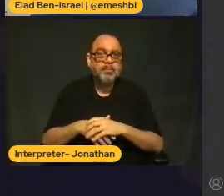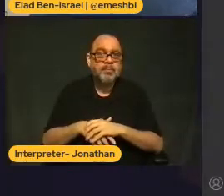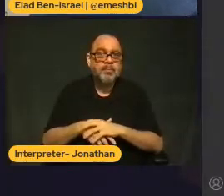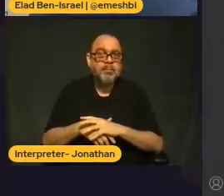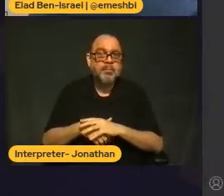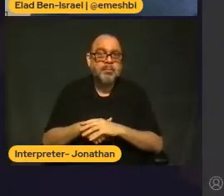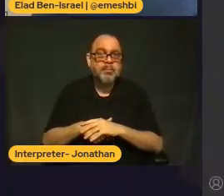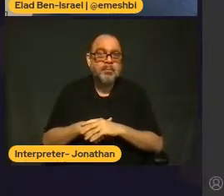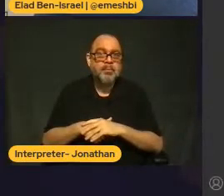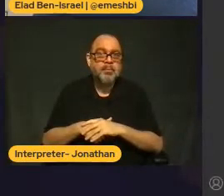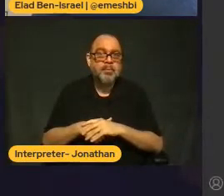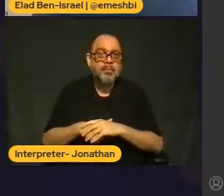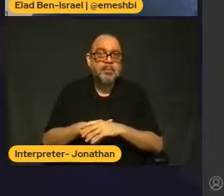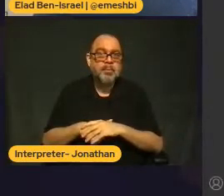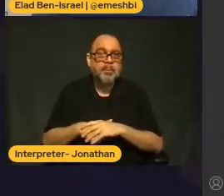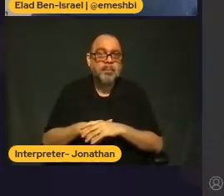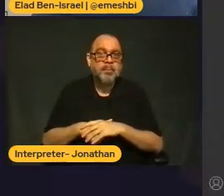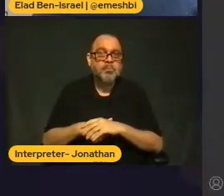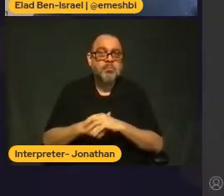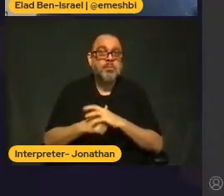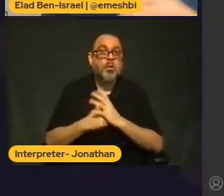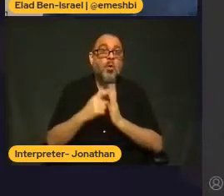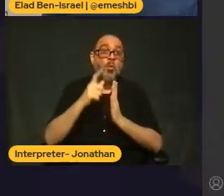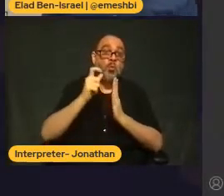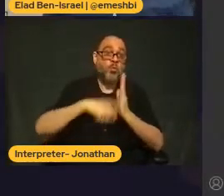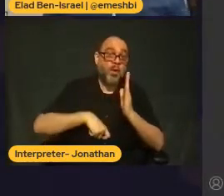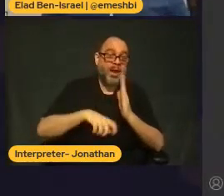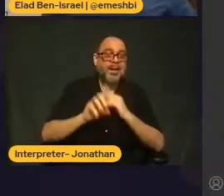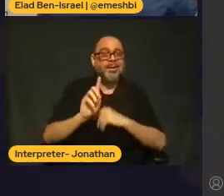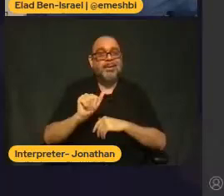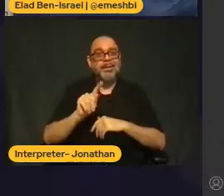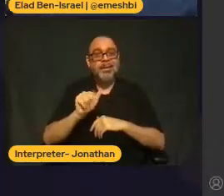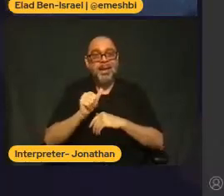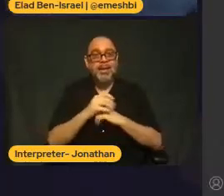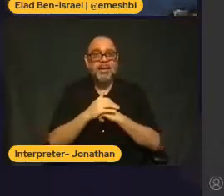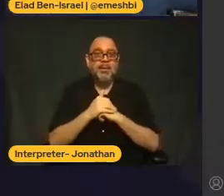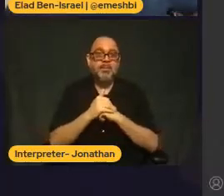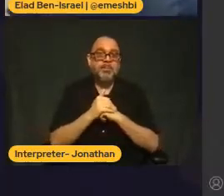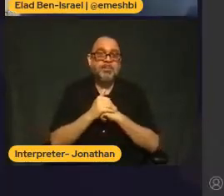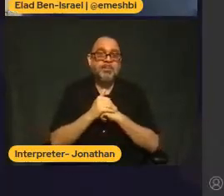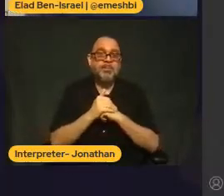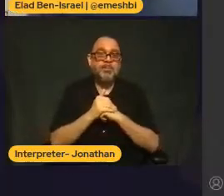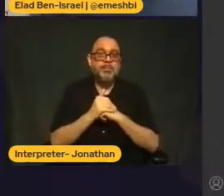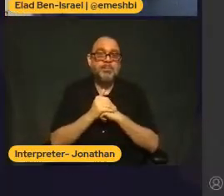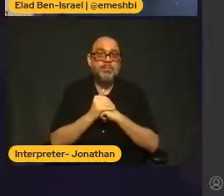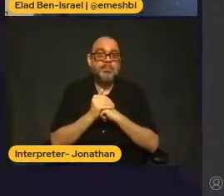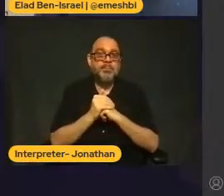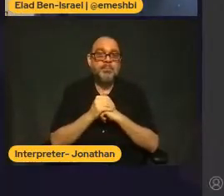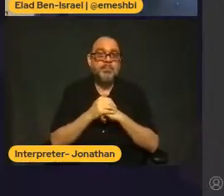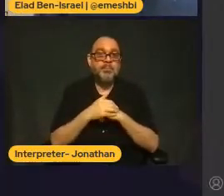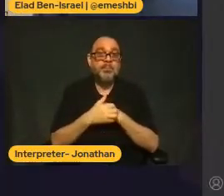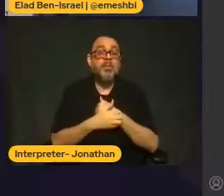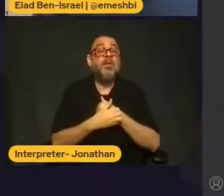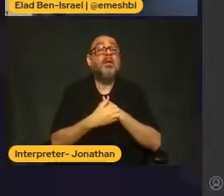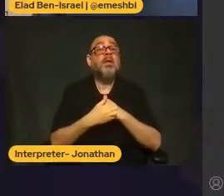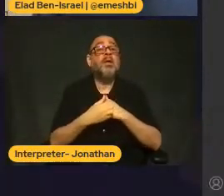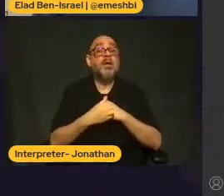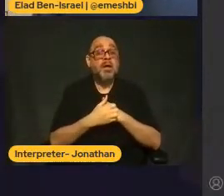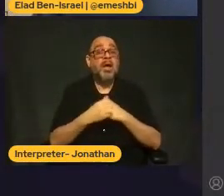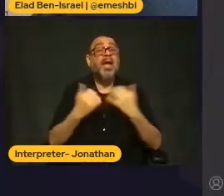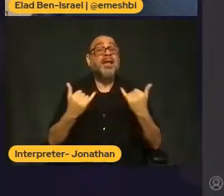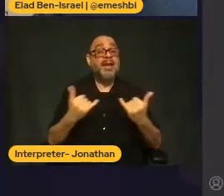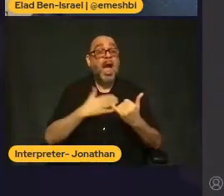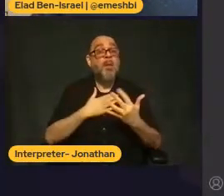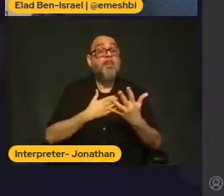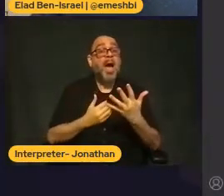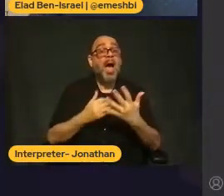Read write data. Of course. Okay, and so now in my main function, I